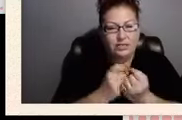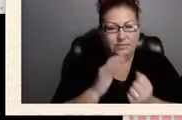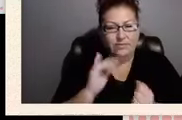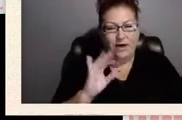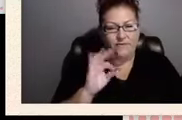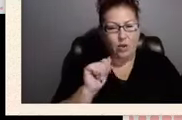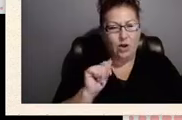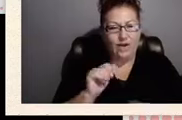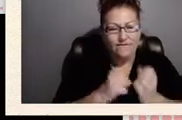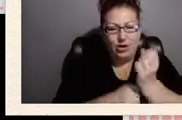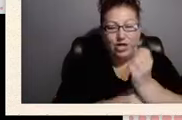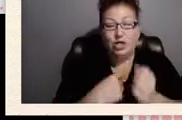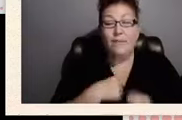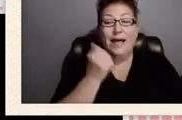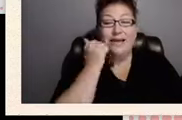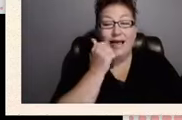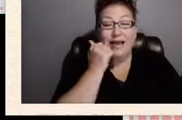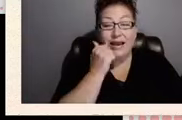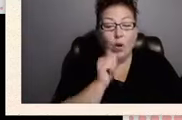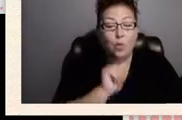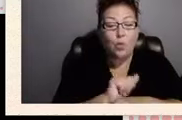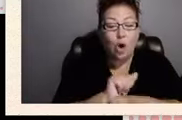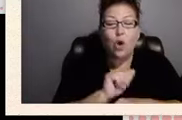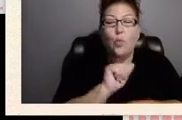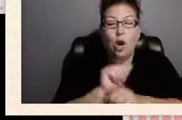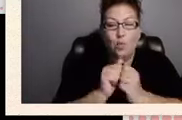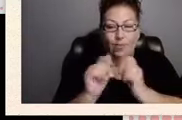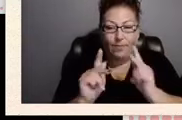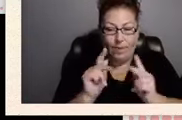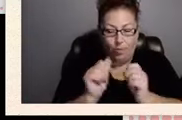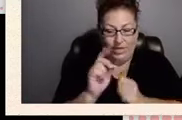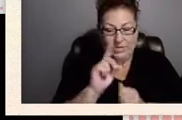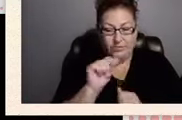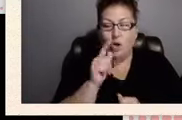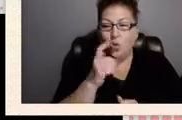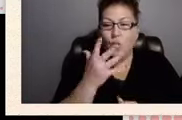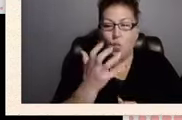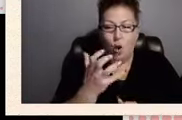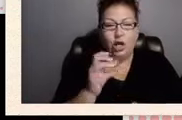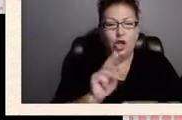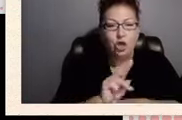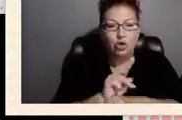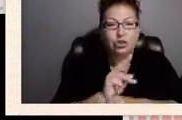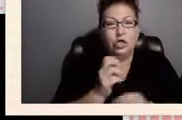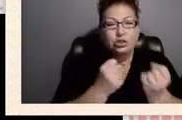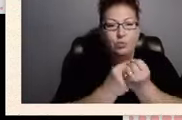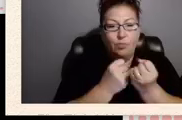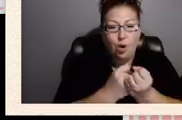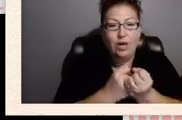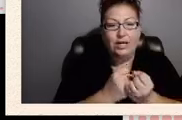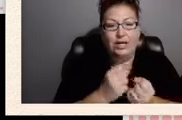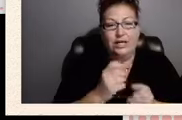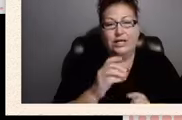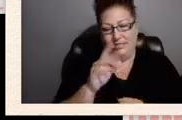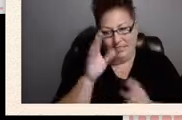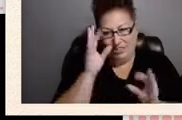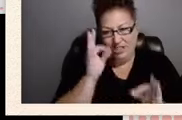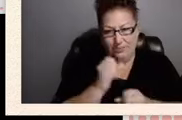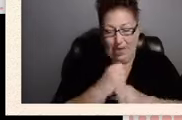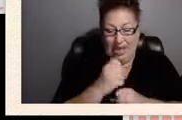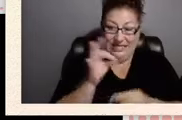actually working with people with disabilities who want to use supportive decision-making instead of guardianship. So I'm really excited to talk to you guys today.